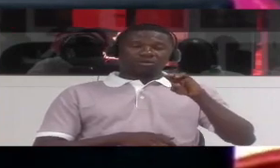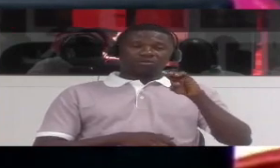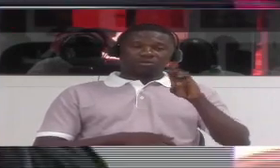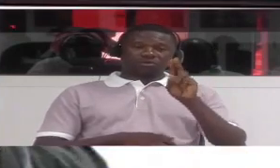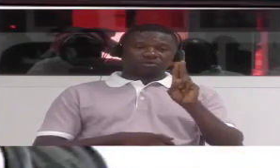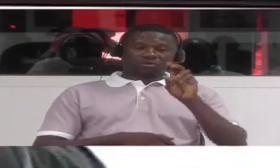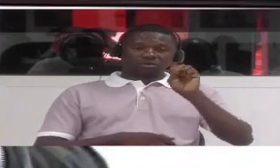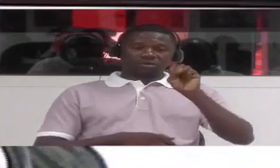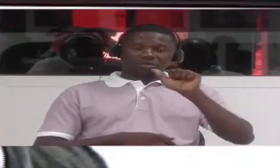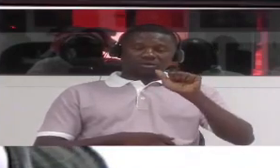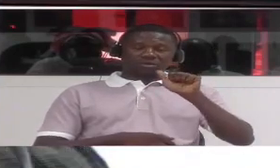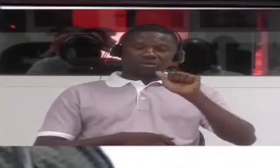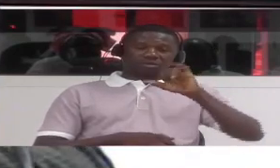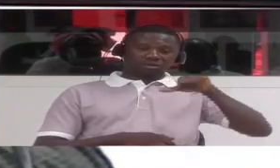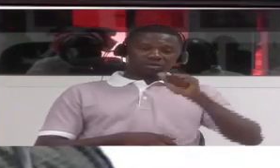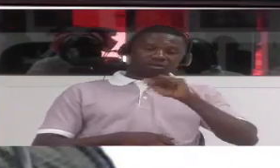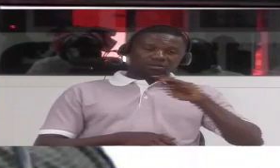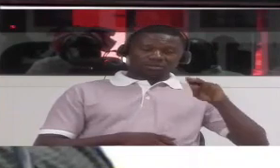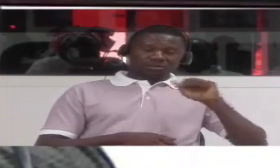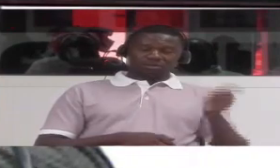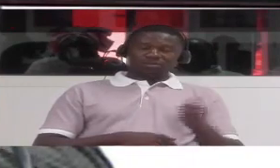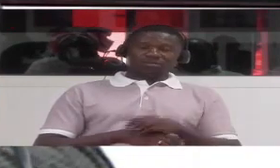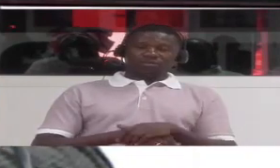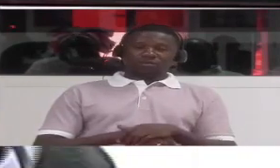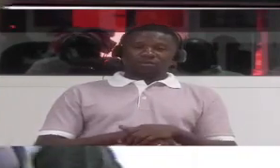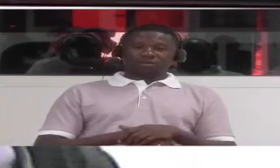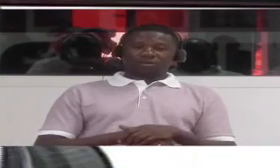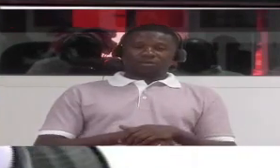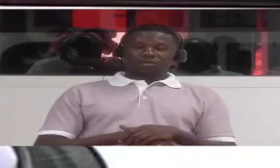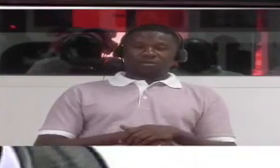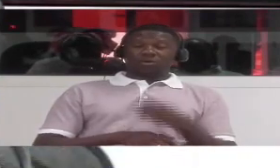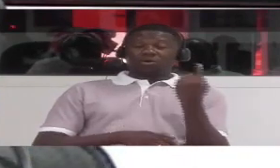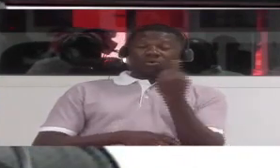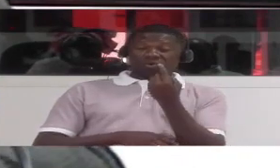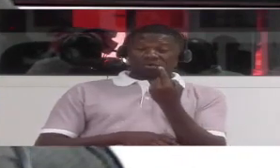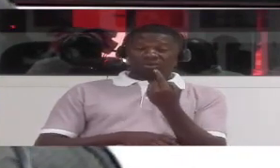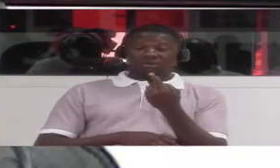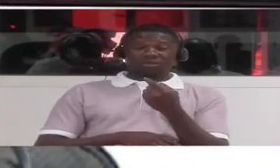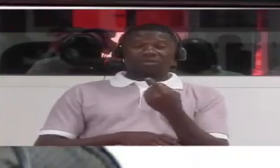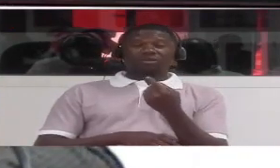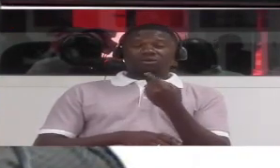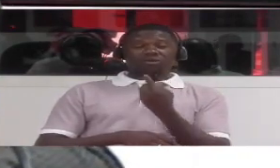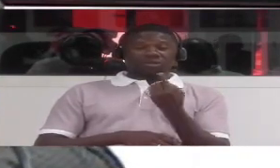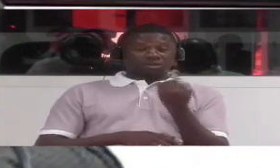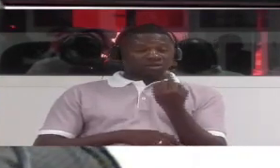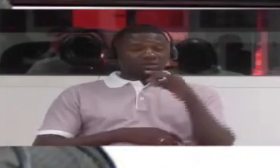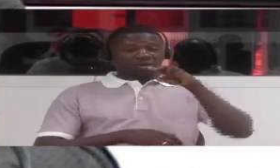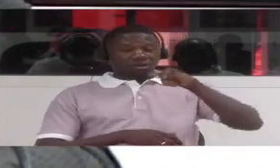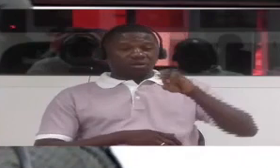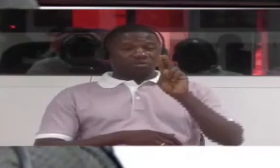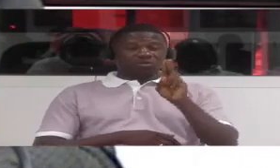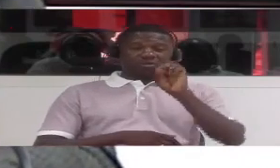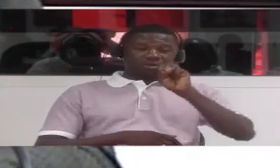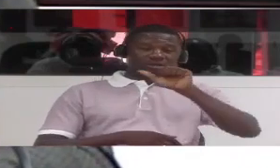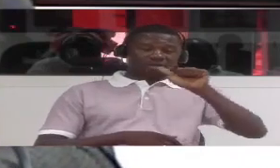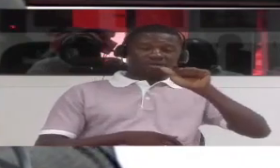was in uniform. He was in full uniform. Tumbul Tamba was in tracksuit, was wearing a tracksuit. The others were dressed